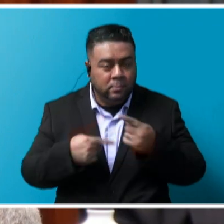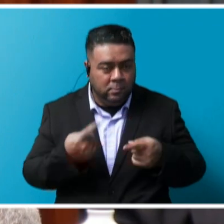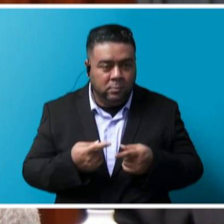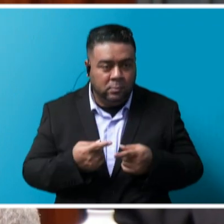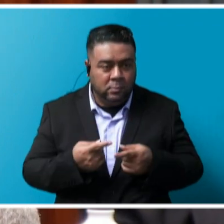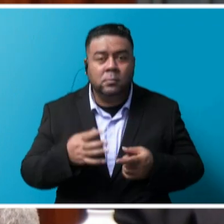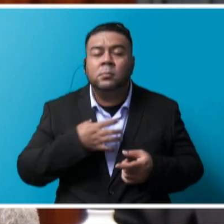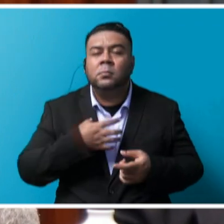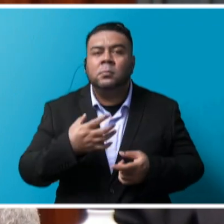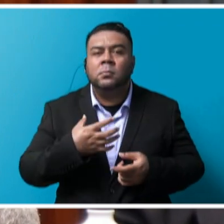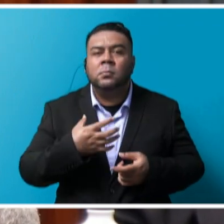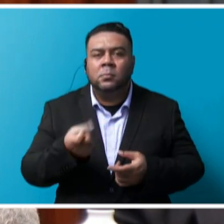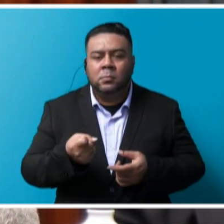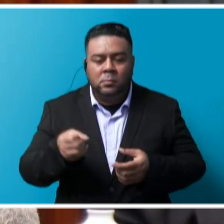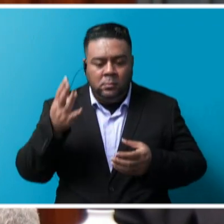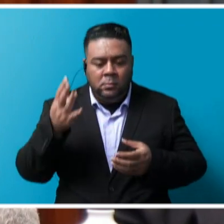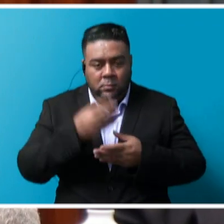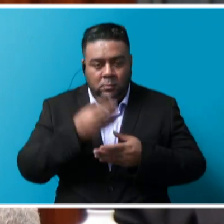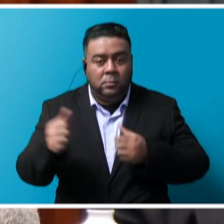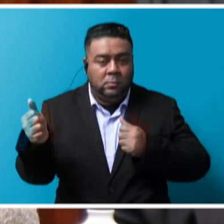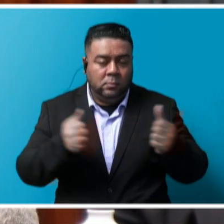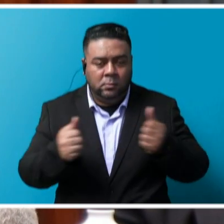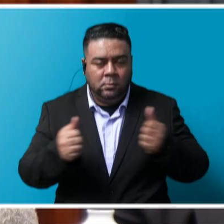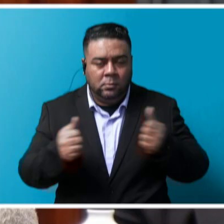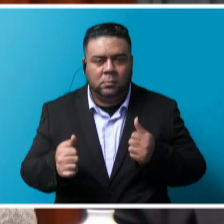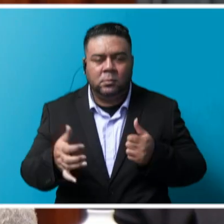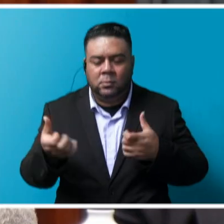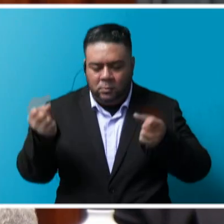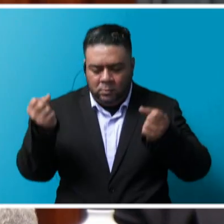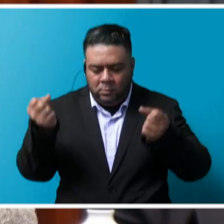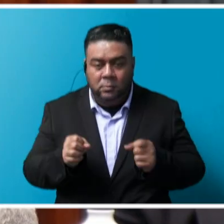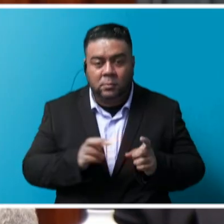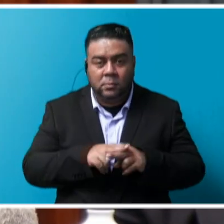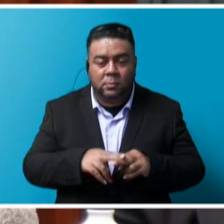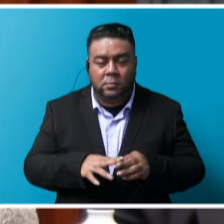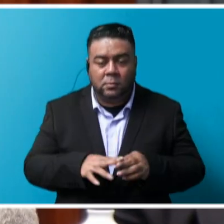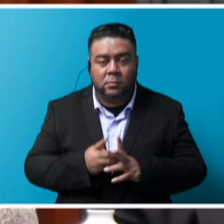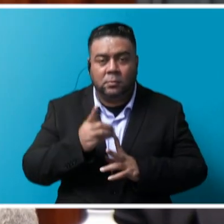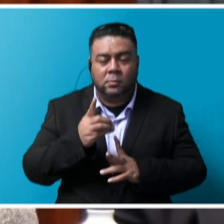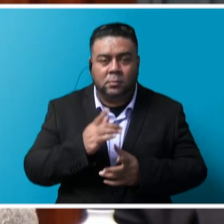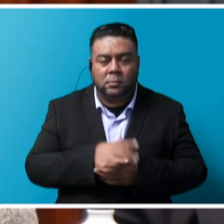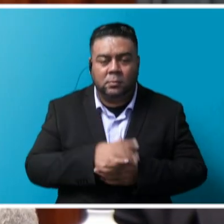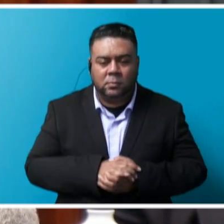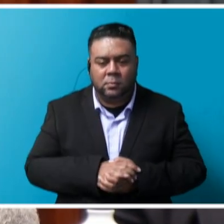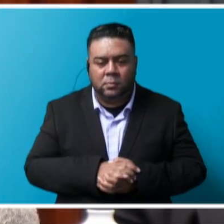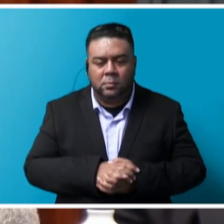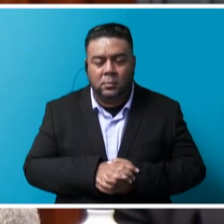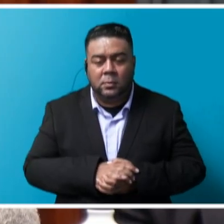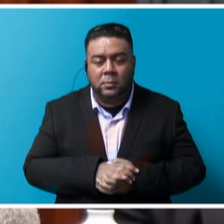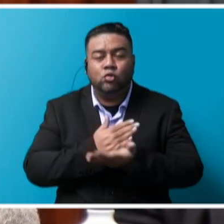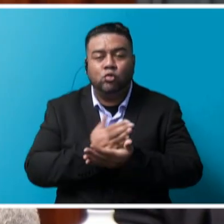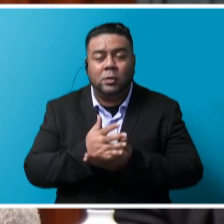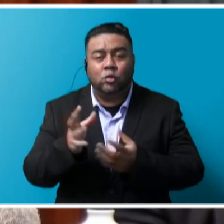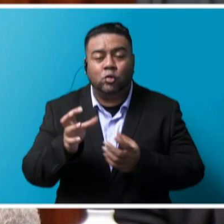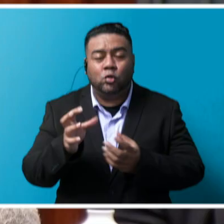much more than municipal administration. It is about reshaping Fiji's development geography so that opportunity is no